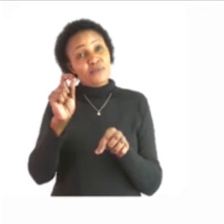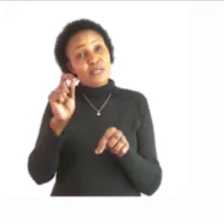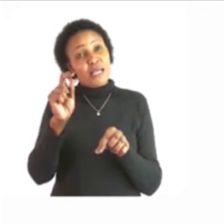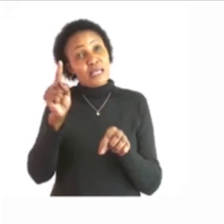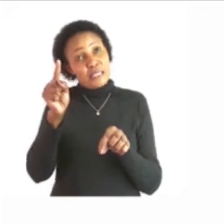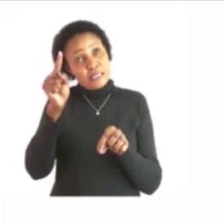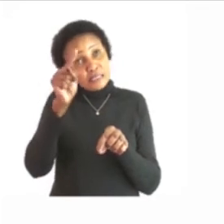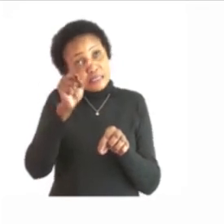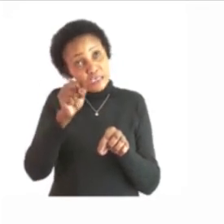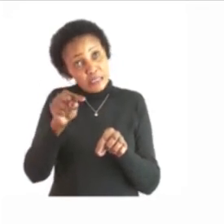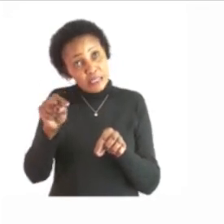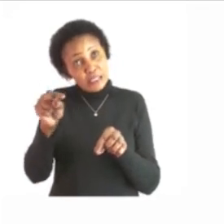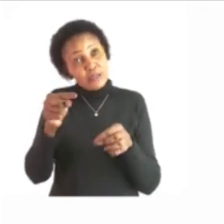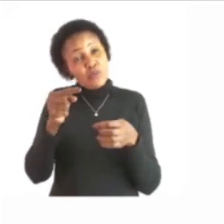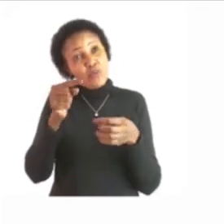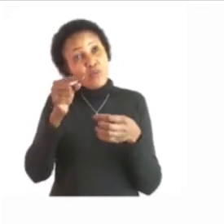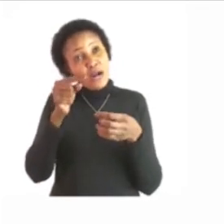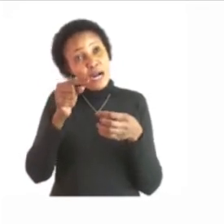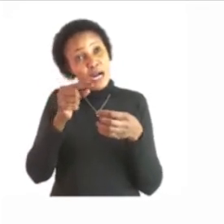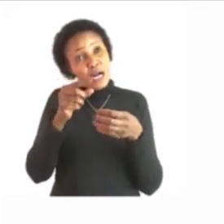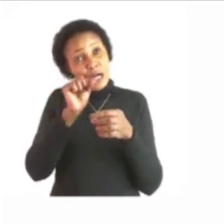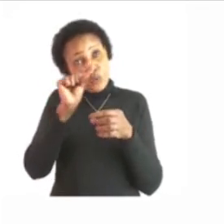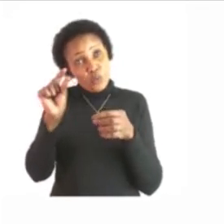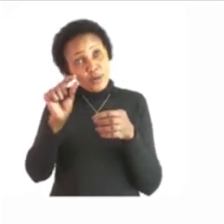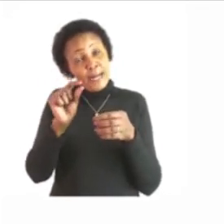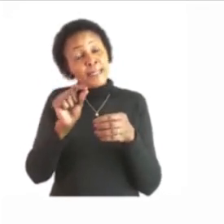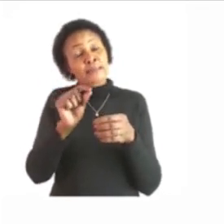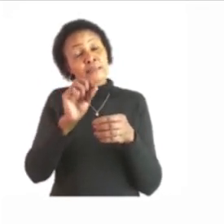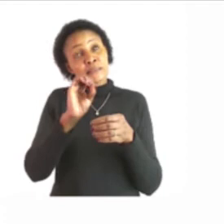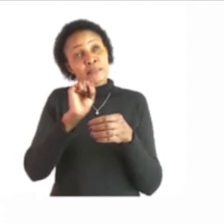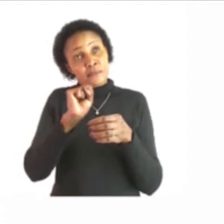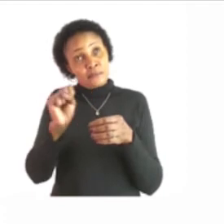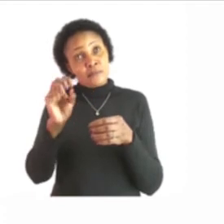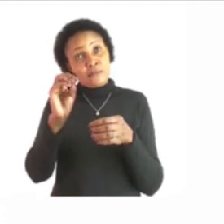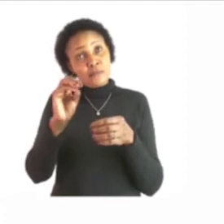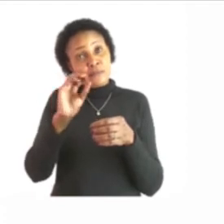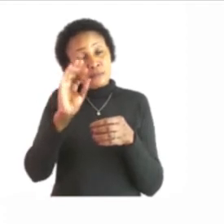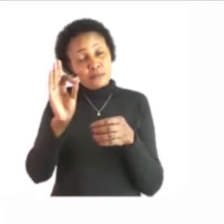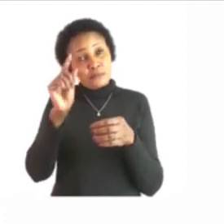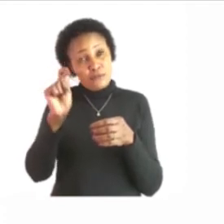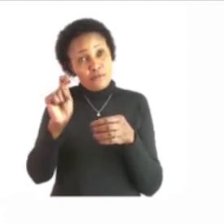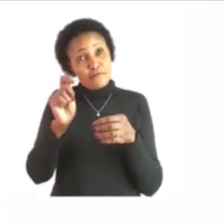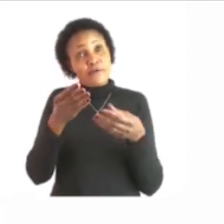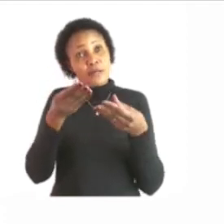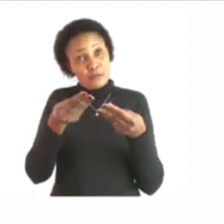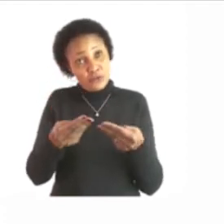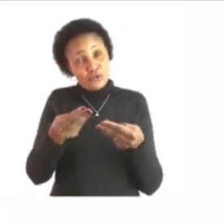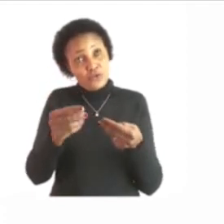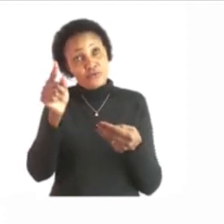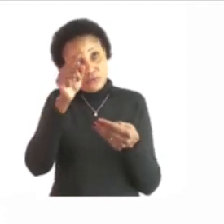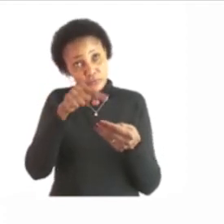and circle the word soft in, or you can color it in. Now we'll do one